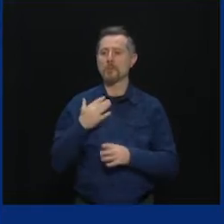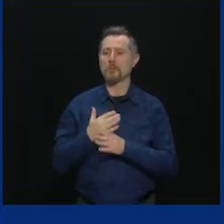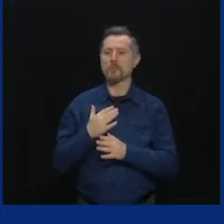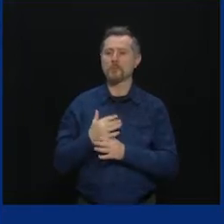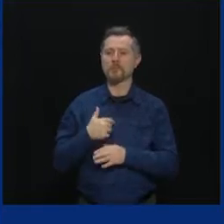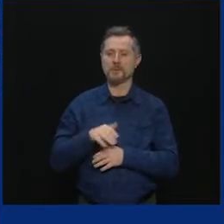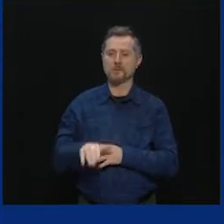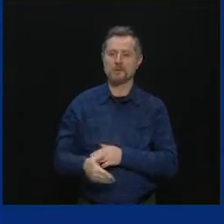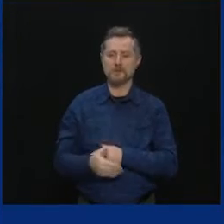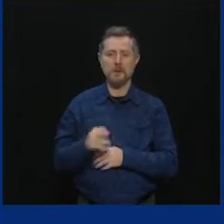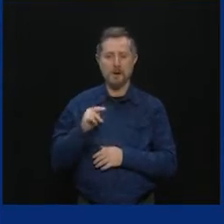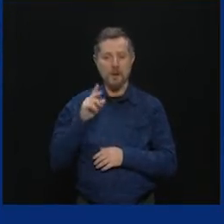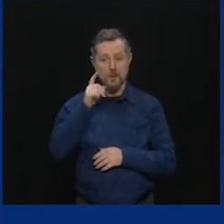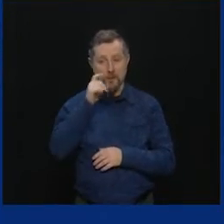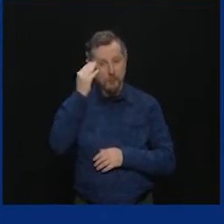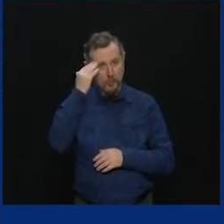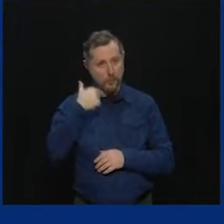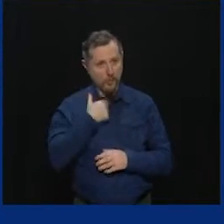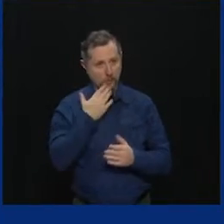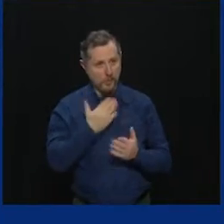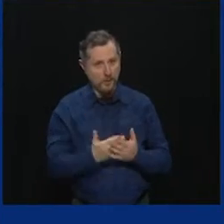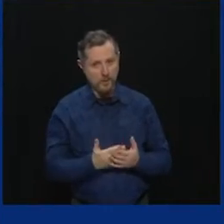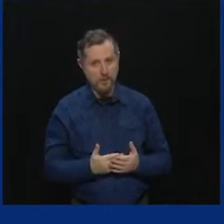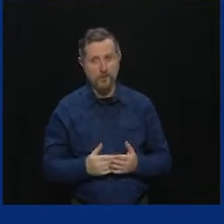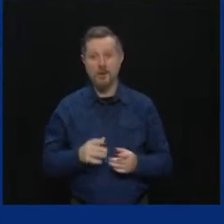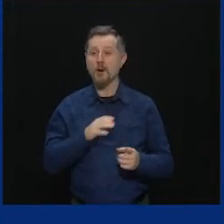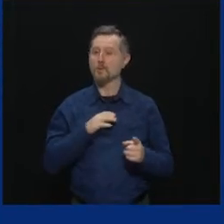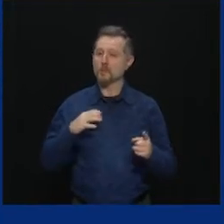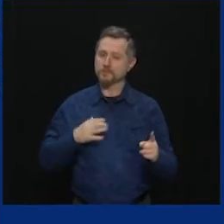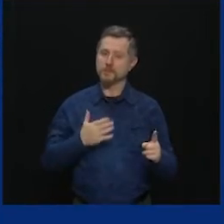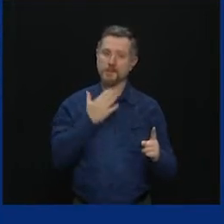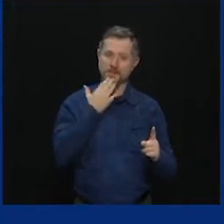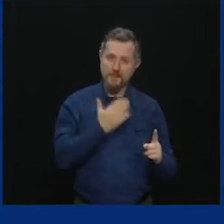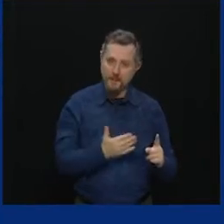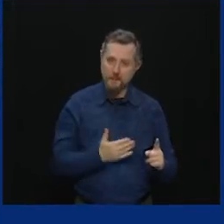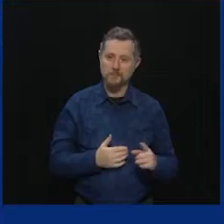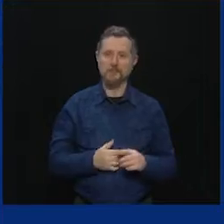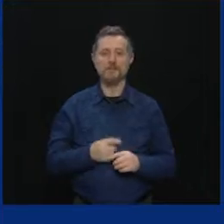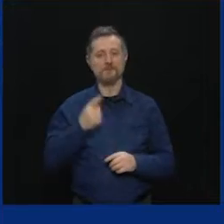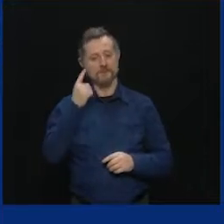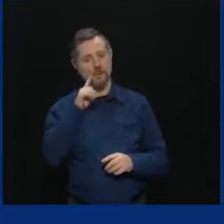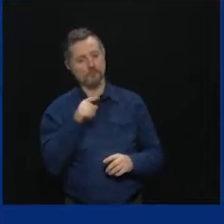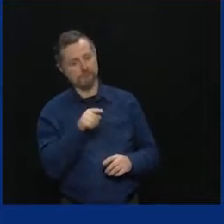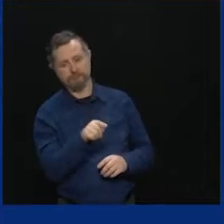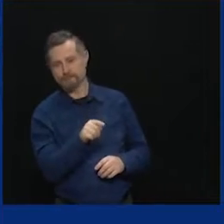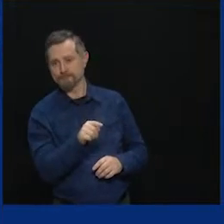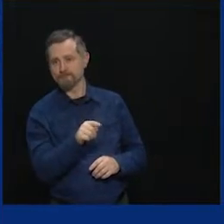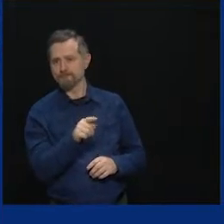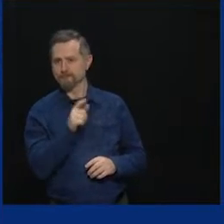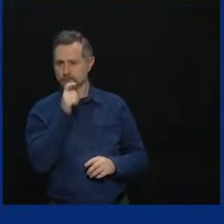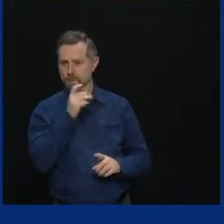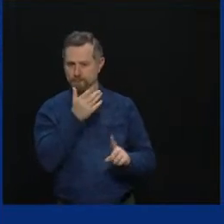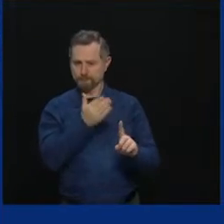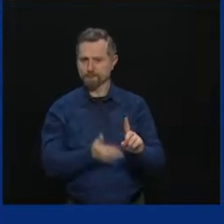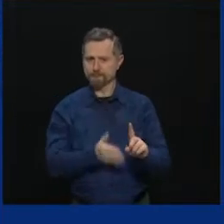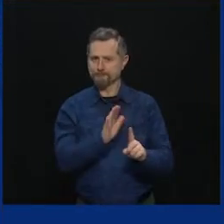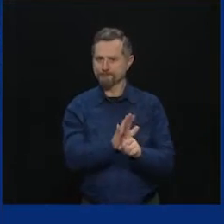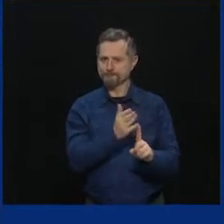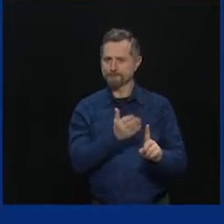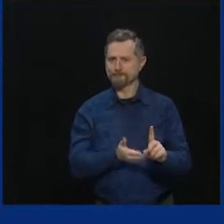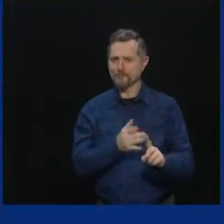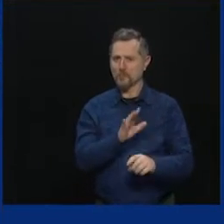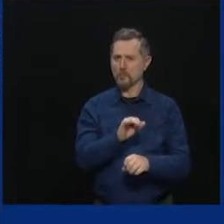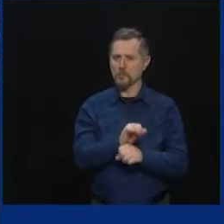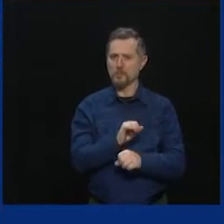So, Congressman, thank you for, being who you are and